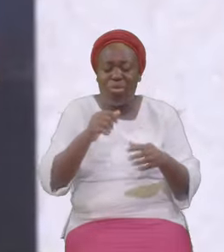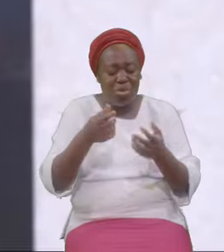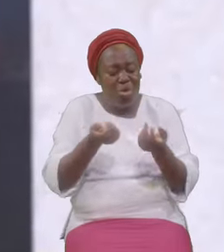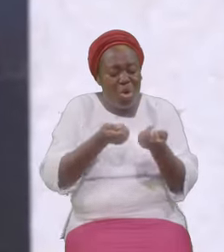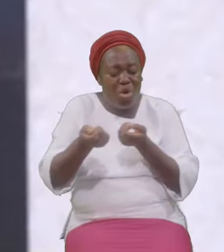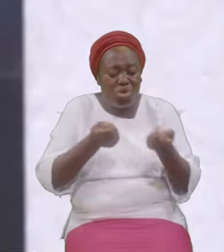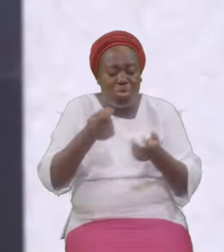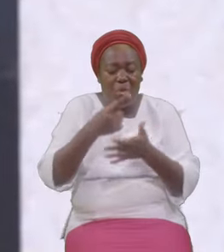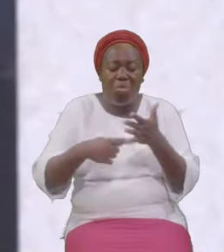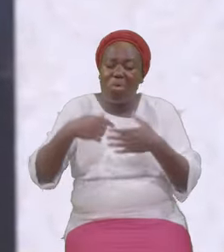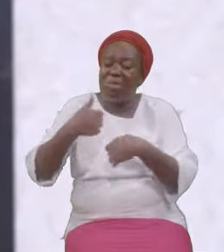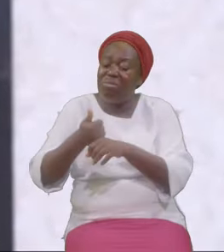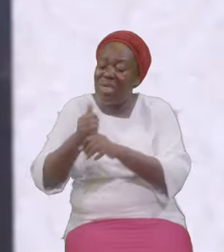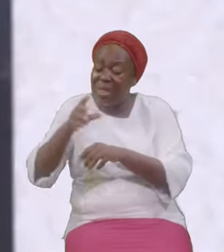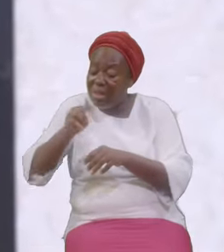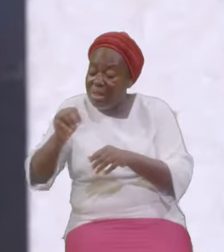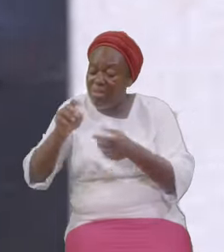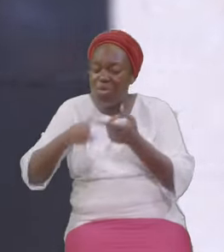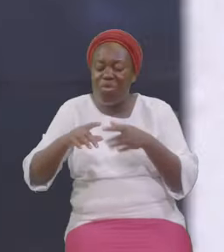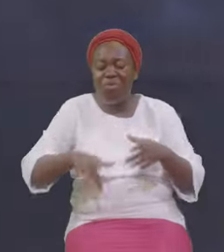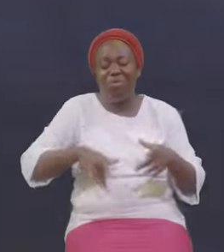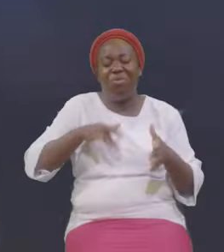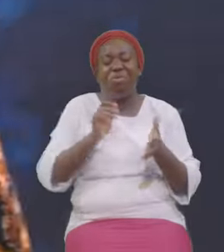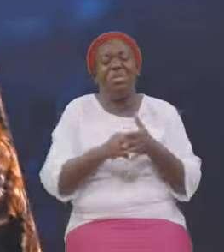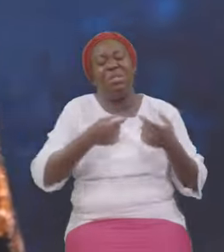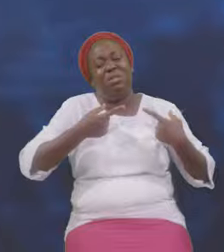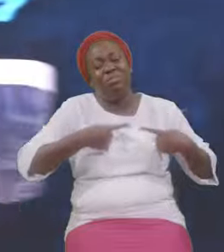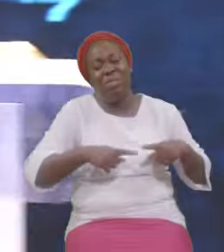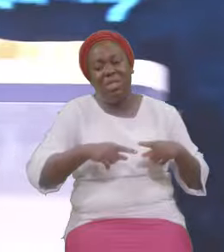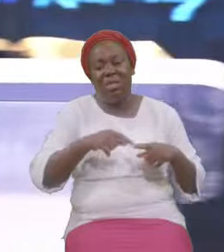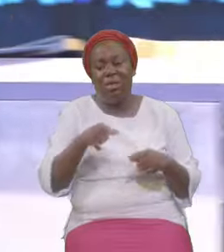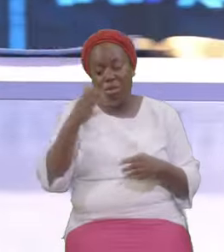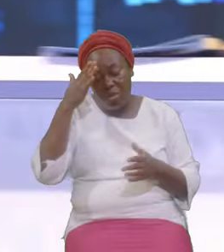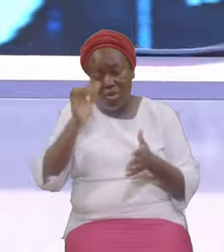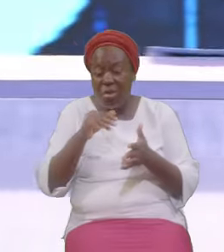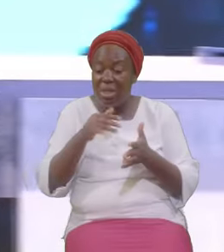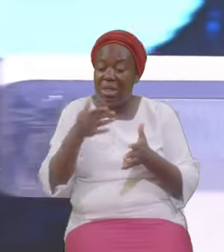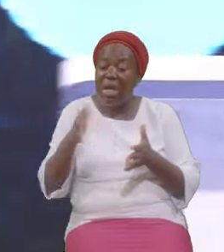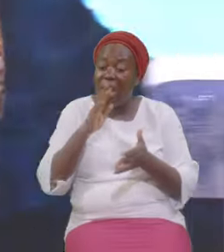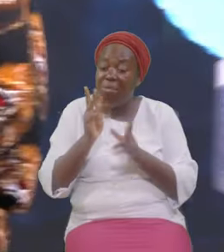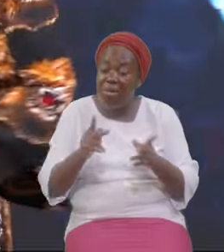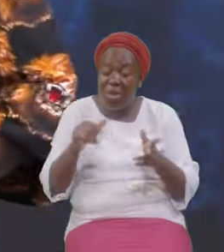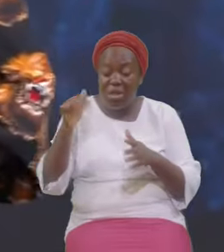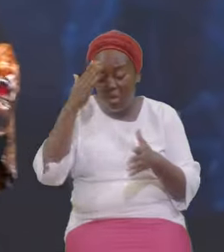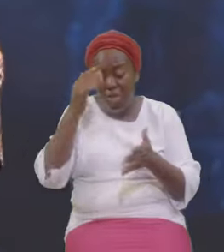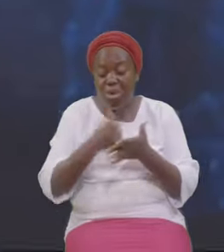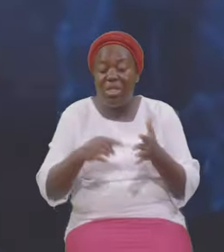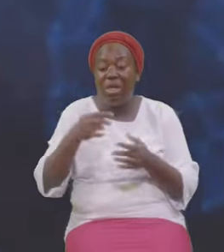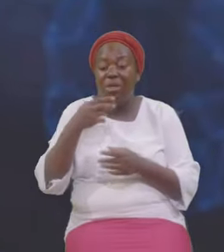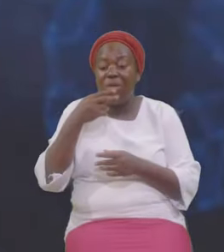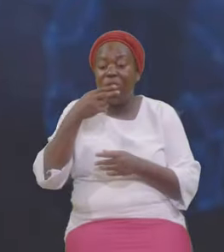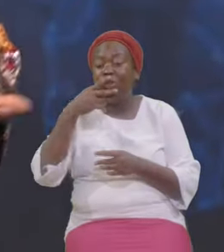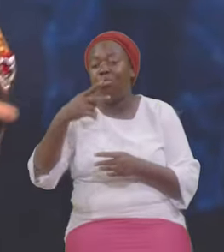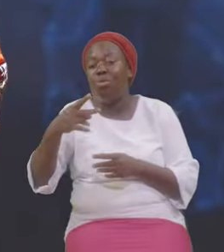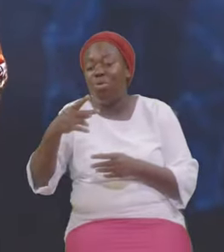be feeling the pain. You know, there are people, they know what they are smoking is injuring them,